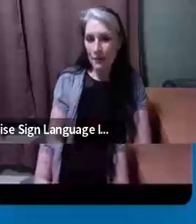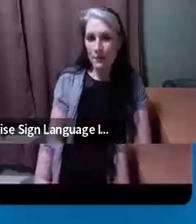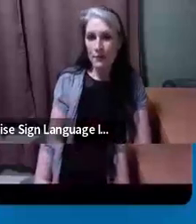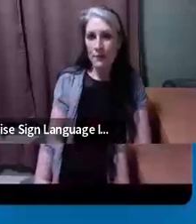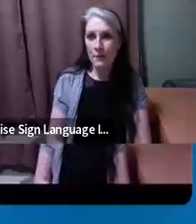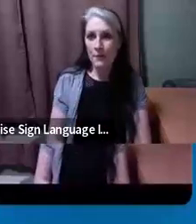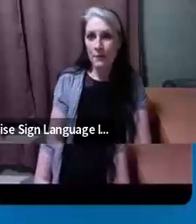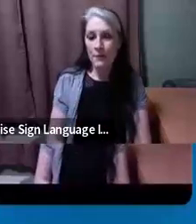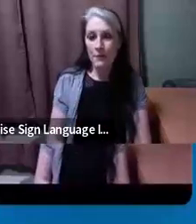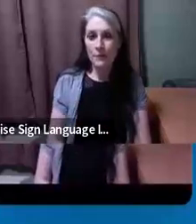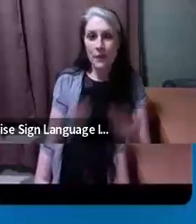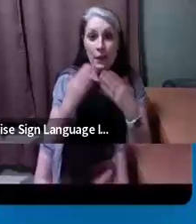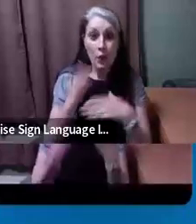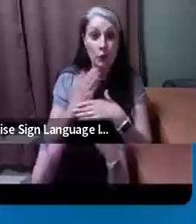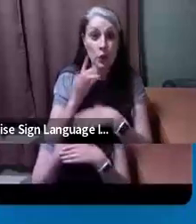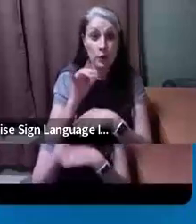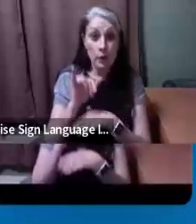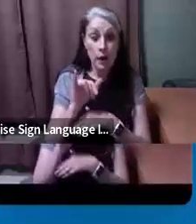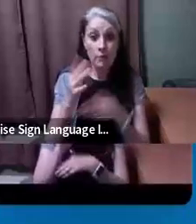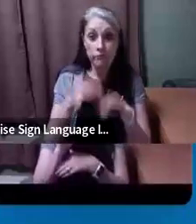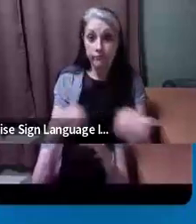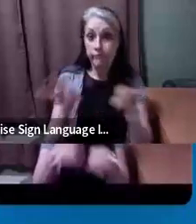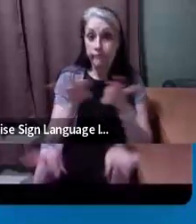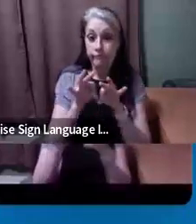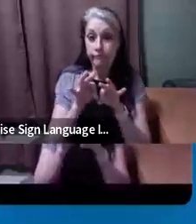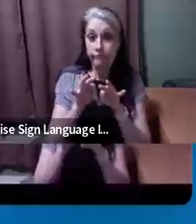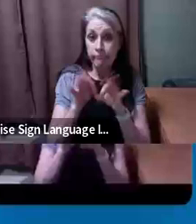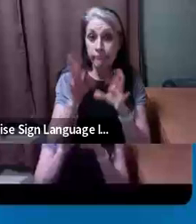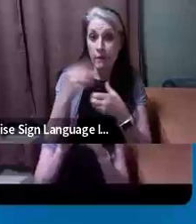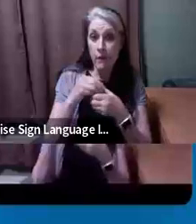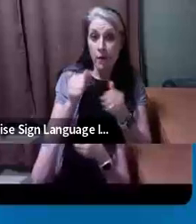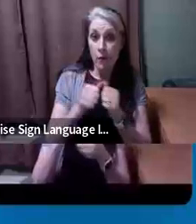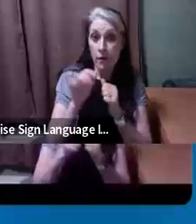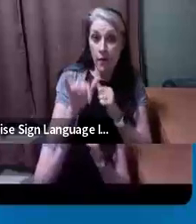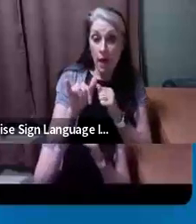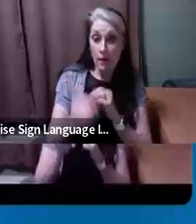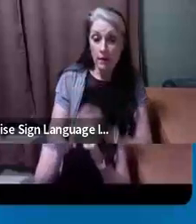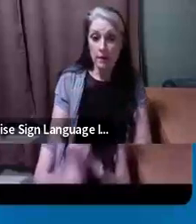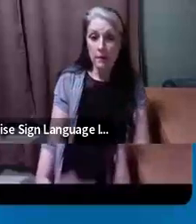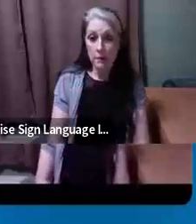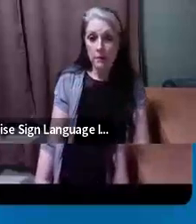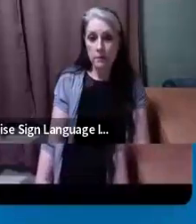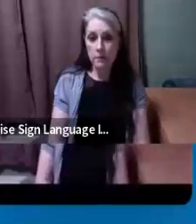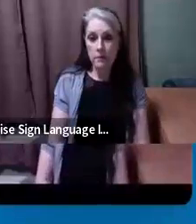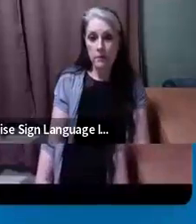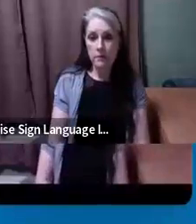Thank you for sharing that. Important to get involved in. All right.